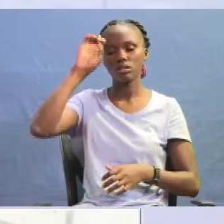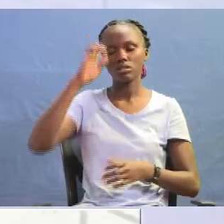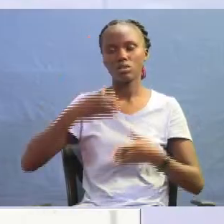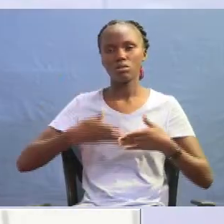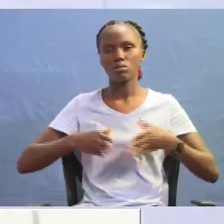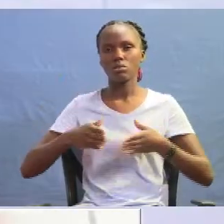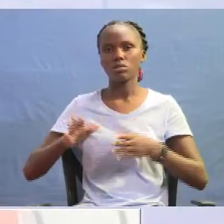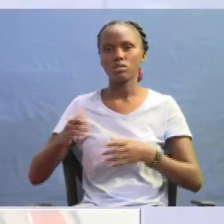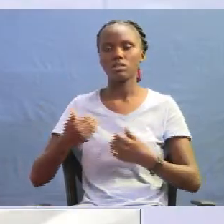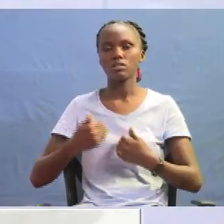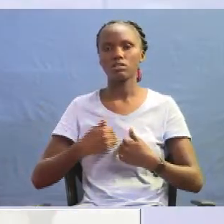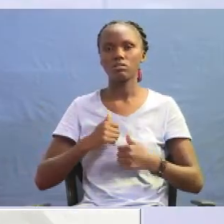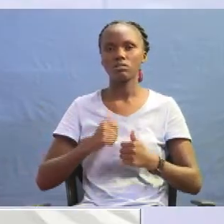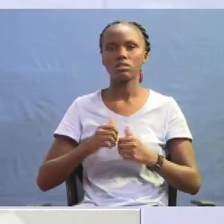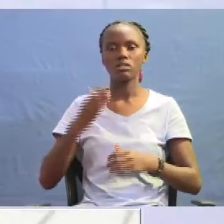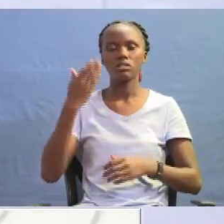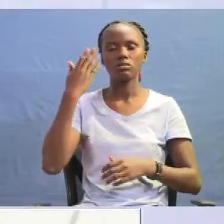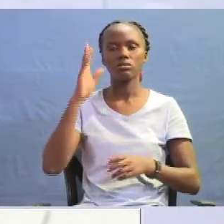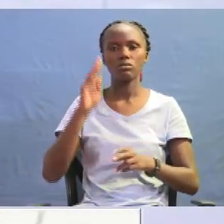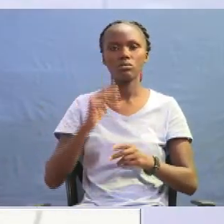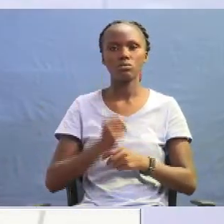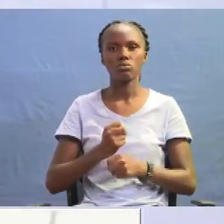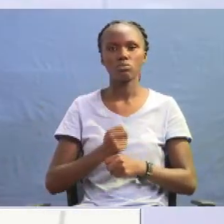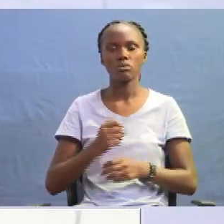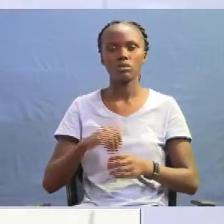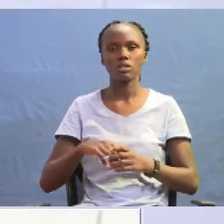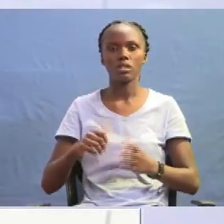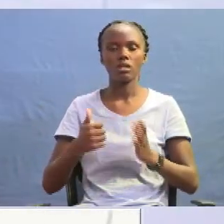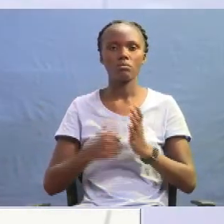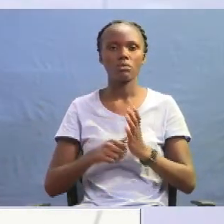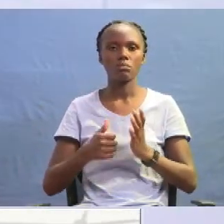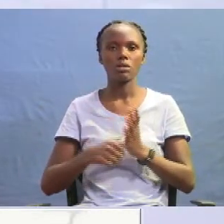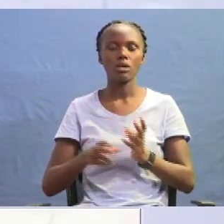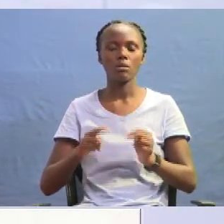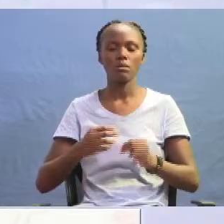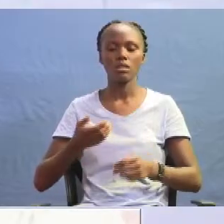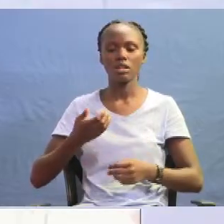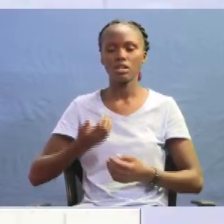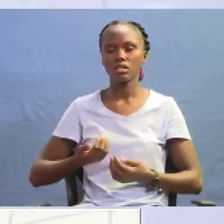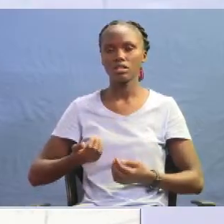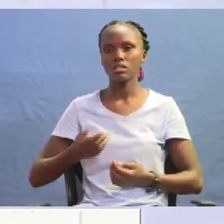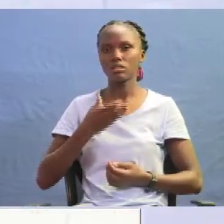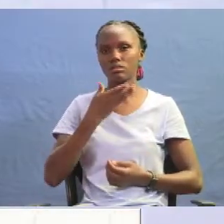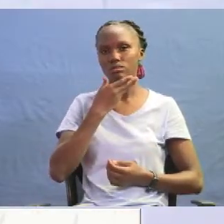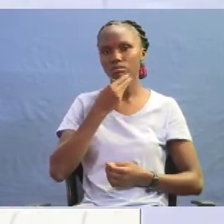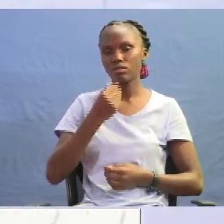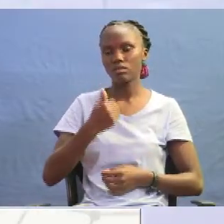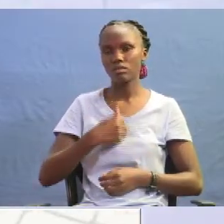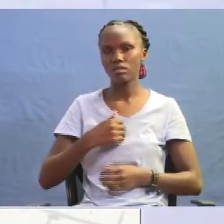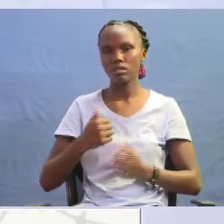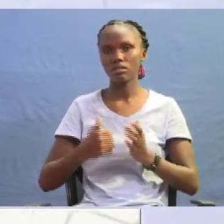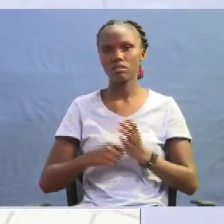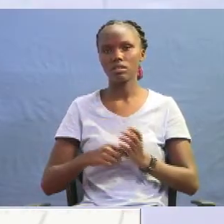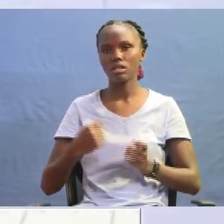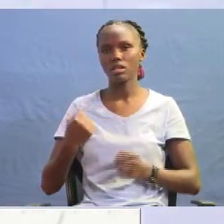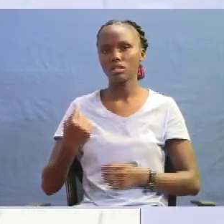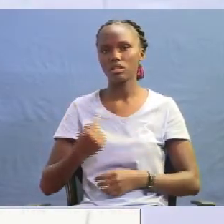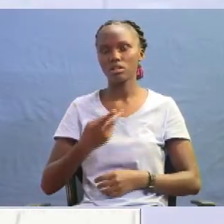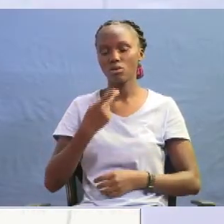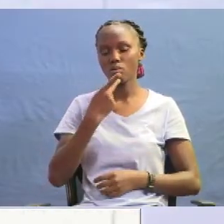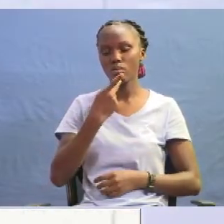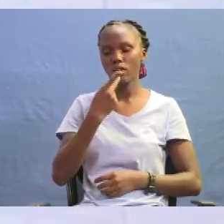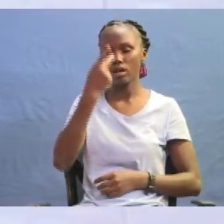opportunities. Stakeholders have highlighted challenges facing the boy child, including the effects of